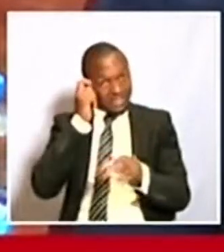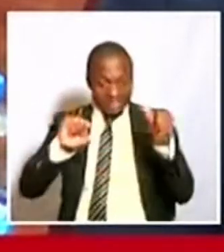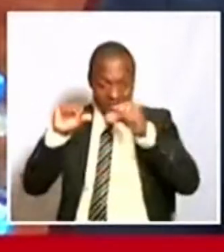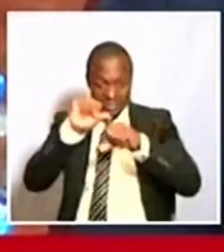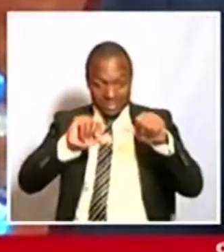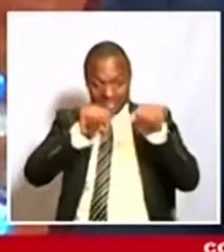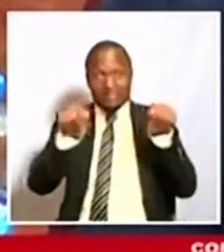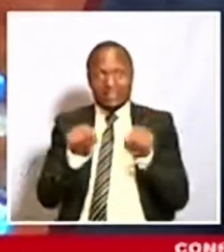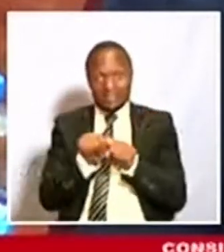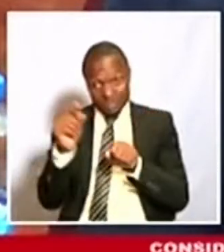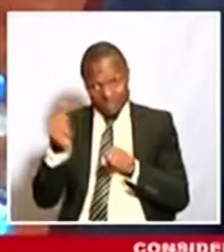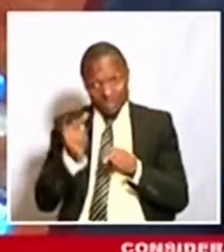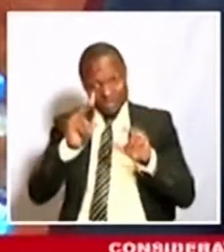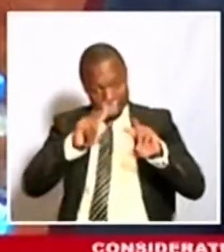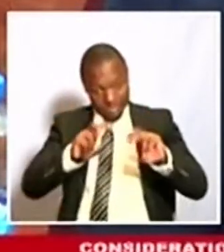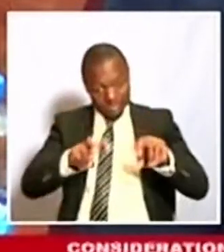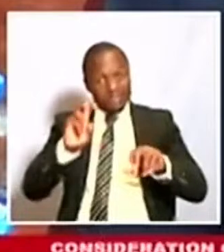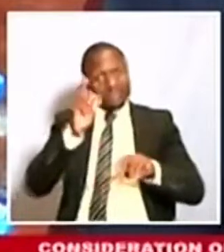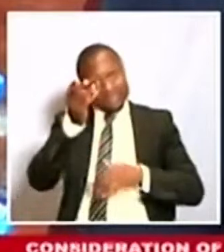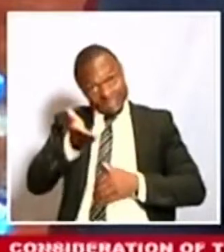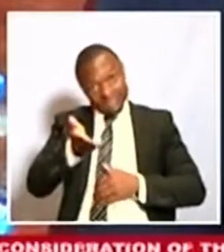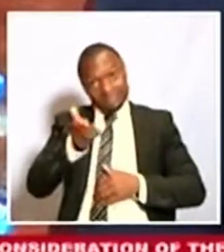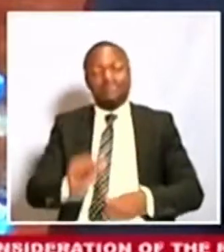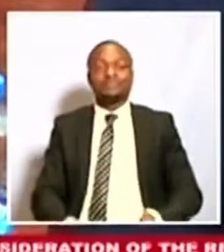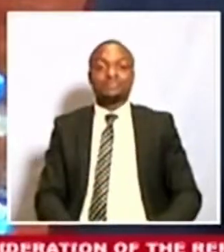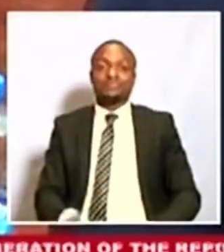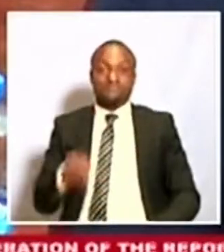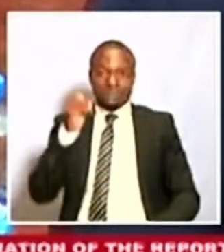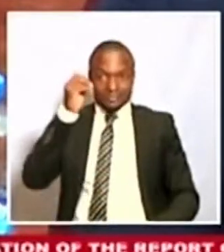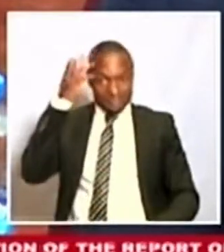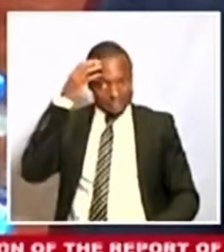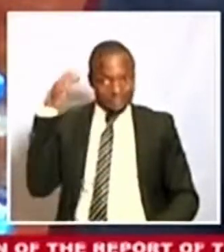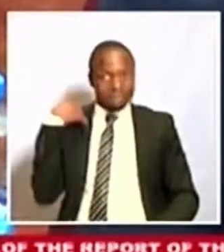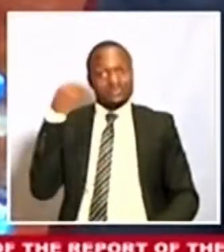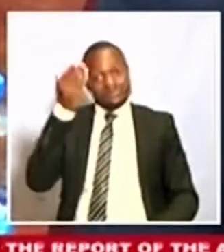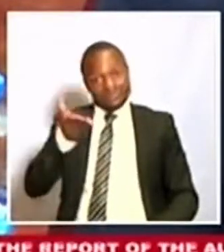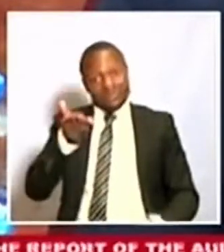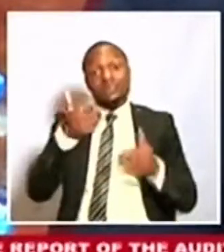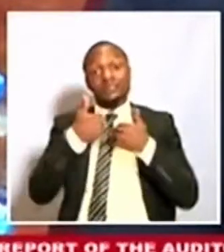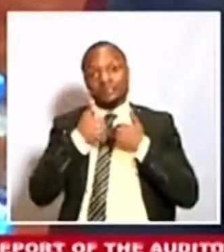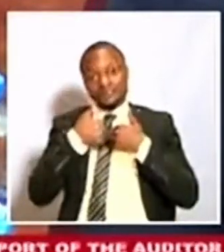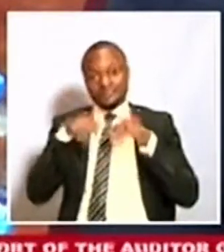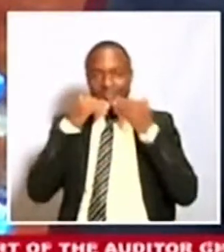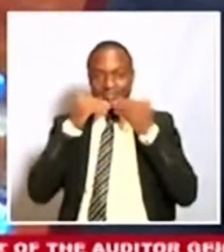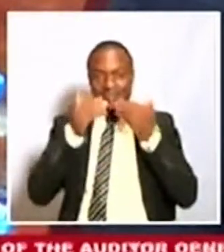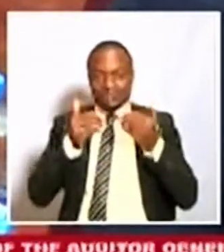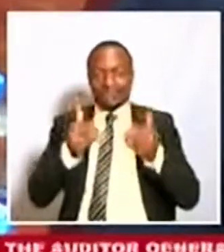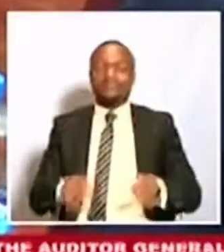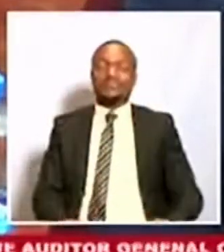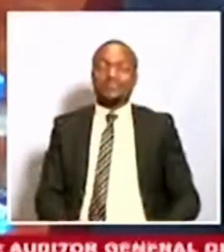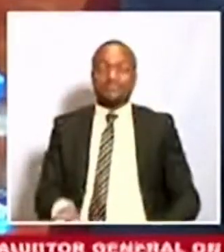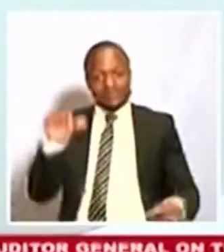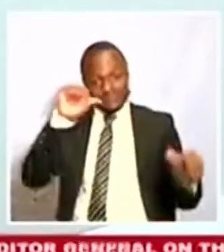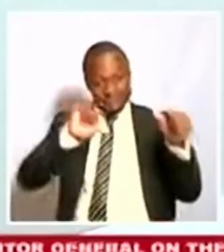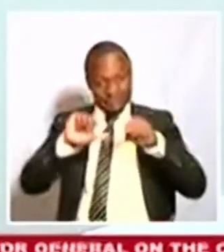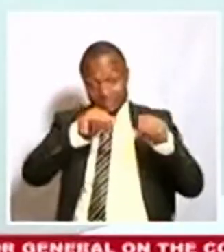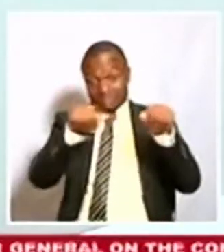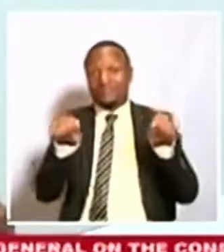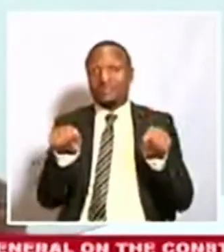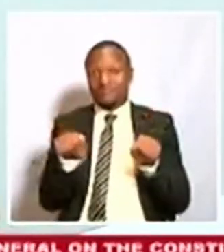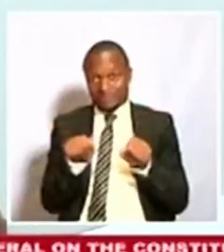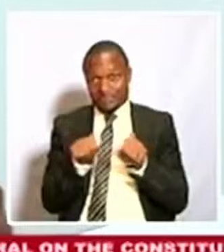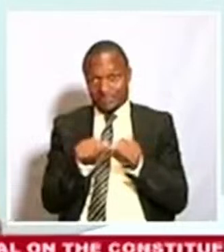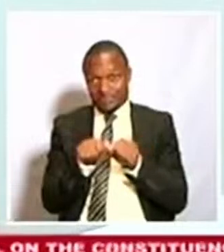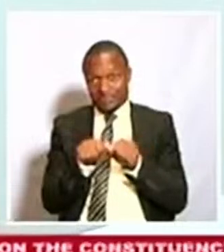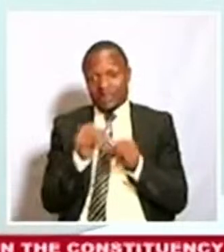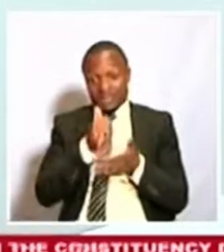General come to verify, they are there at our offices, Chair. Thank you very much. Auditor General,